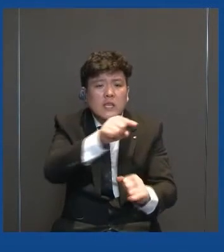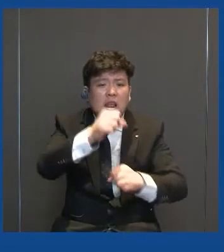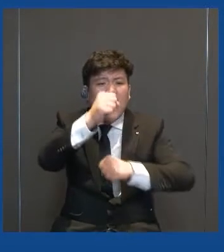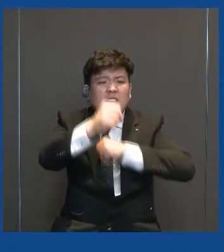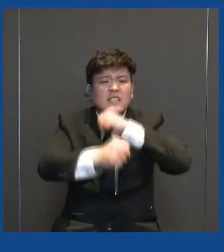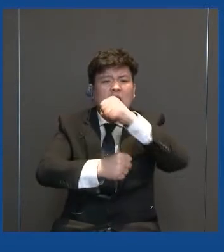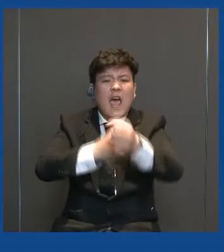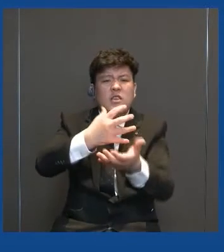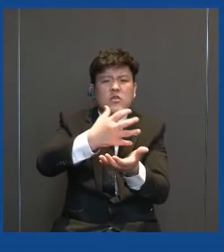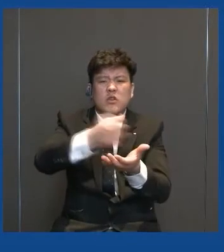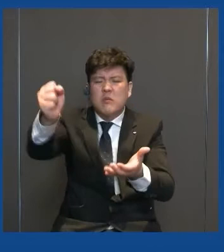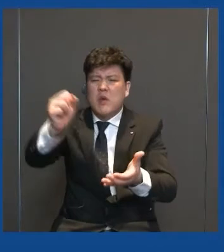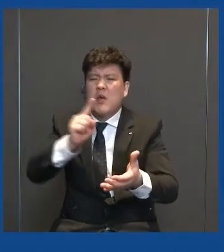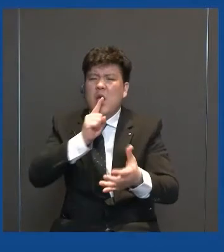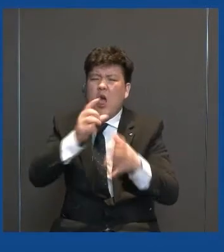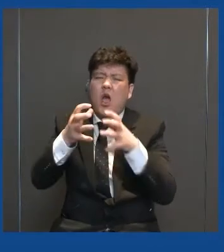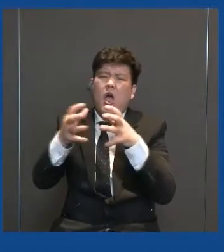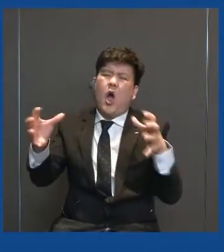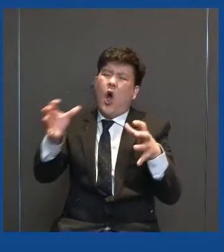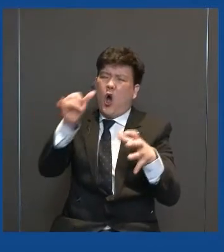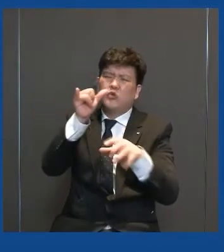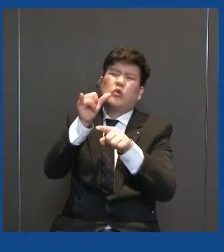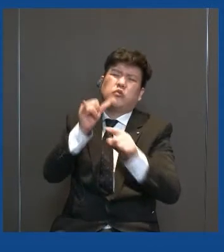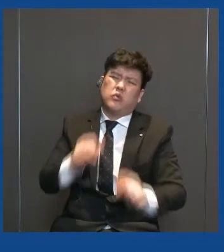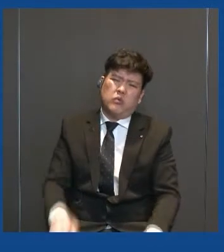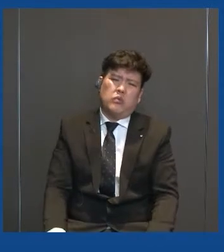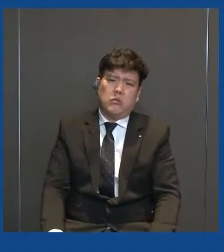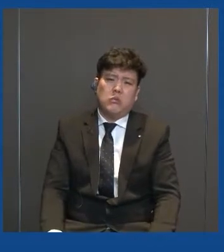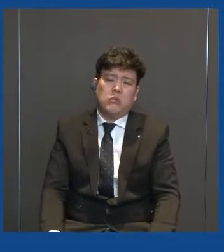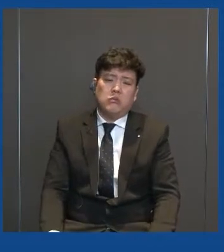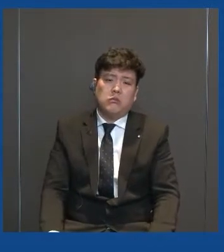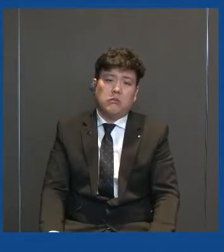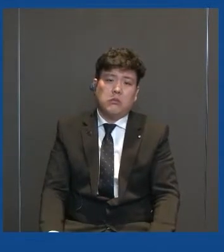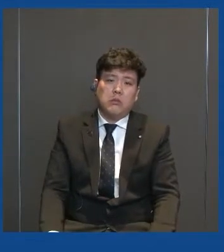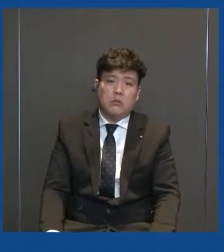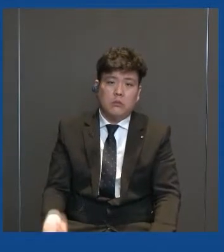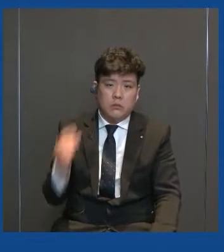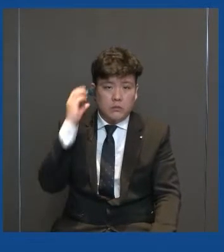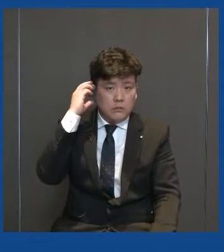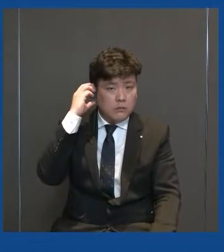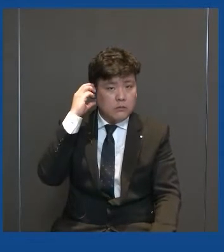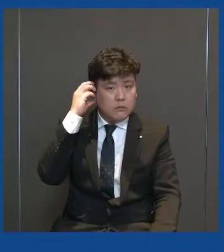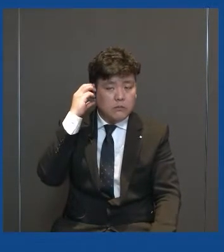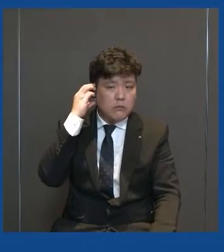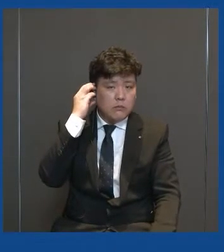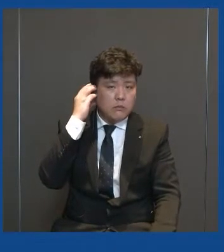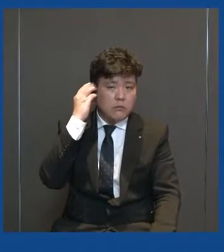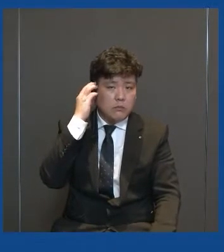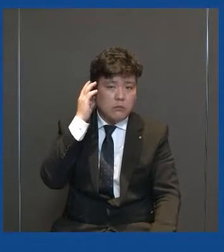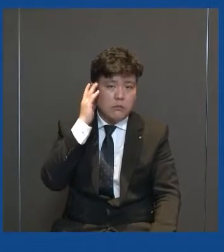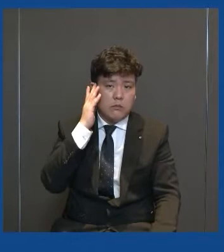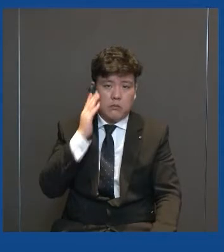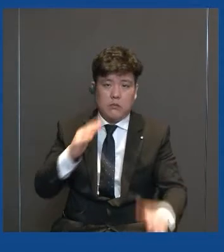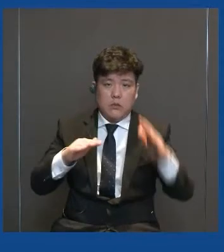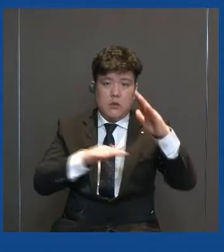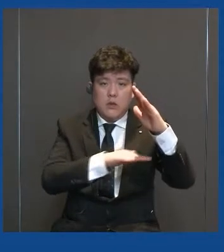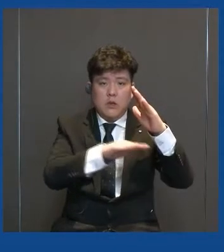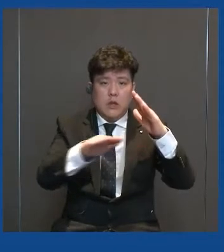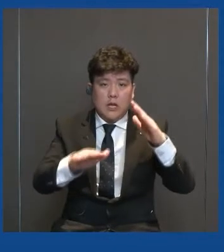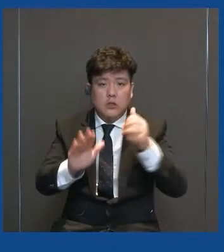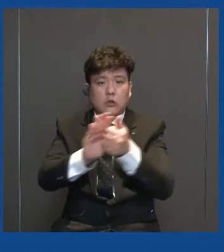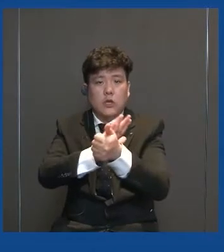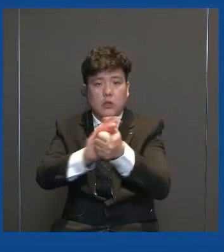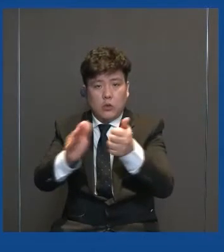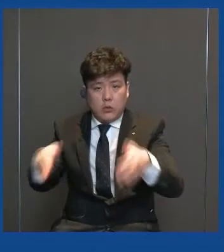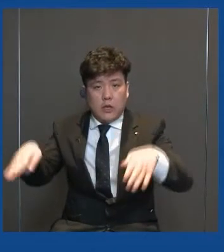to decide over their own home and family restrictions, which has been highlighted by Danish organizations that